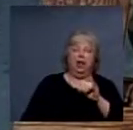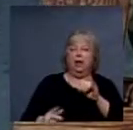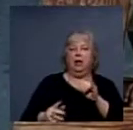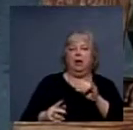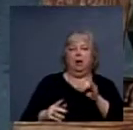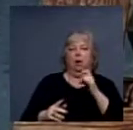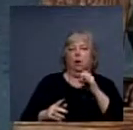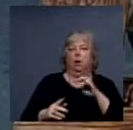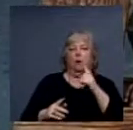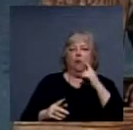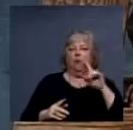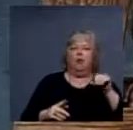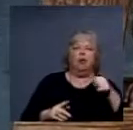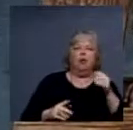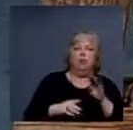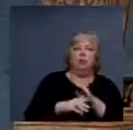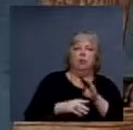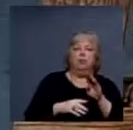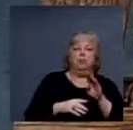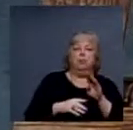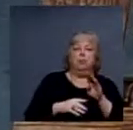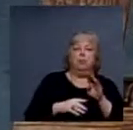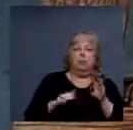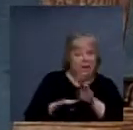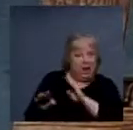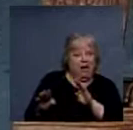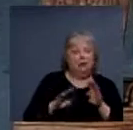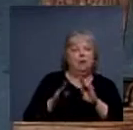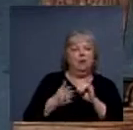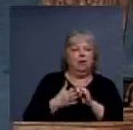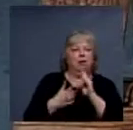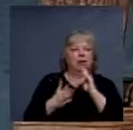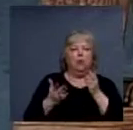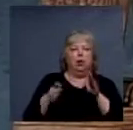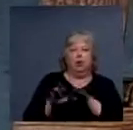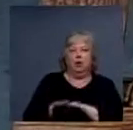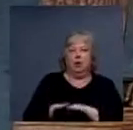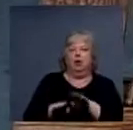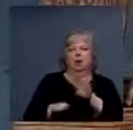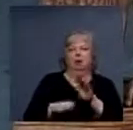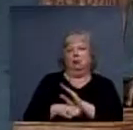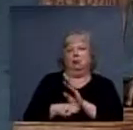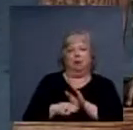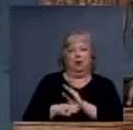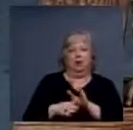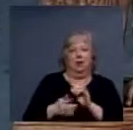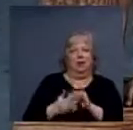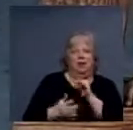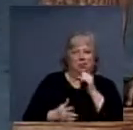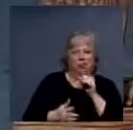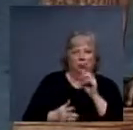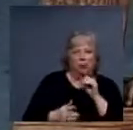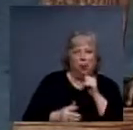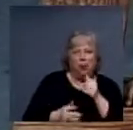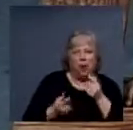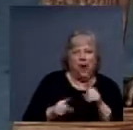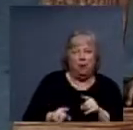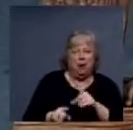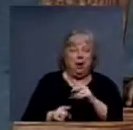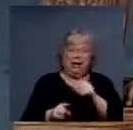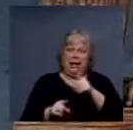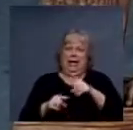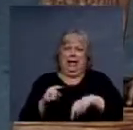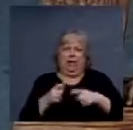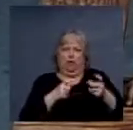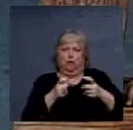for other behavior, that they would withdraw and close down their business. that's not going to happen, and he can't control their behavior.